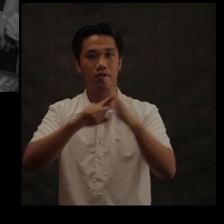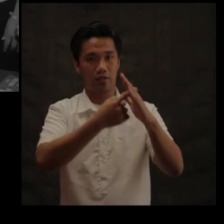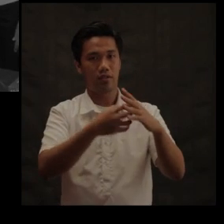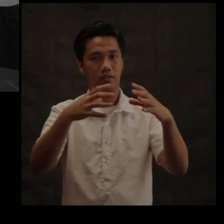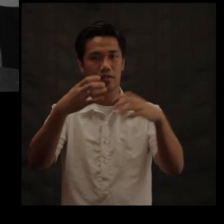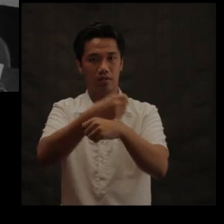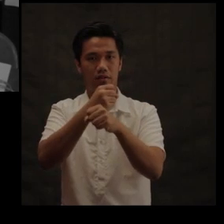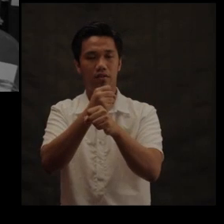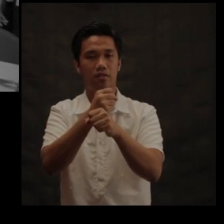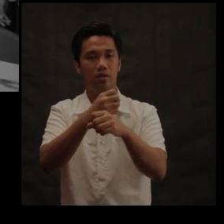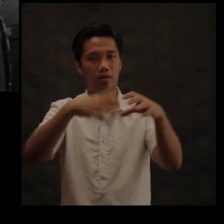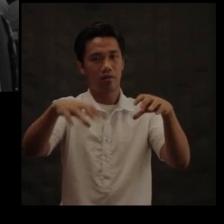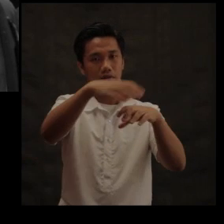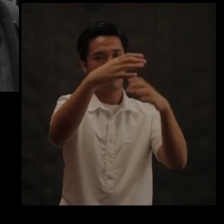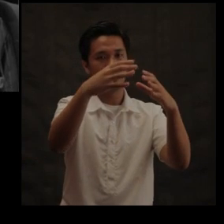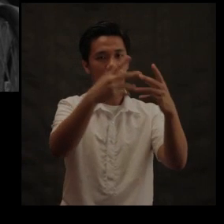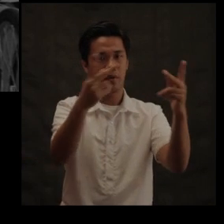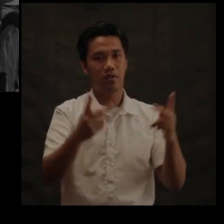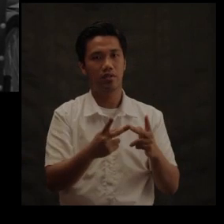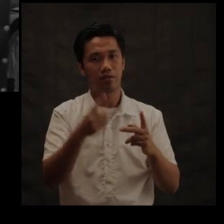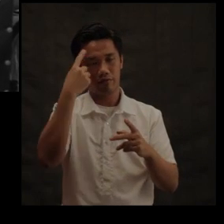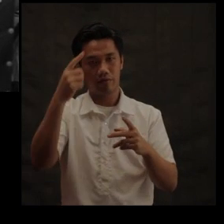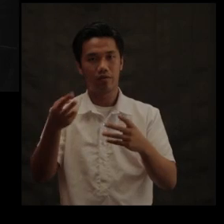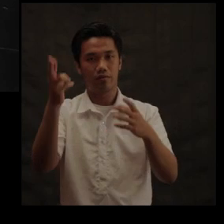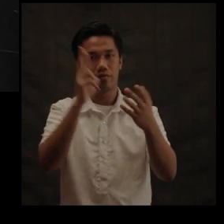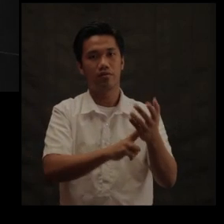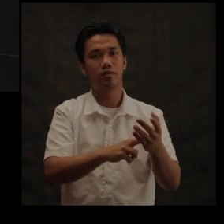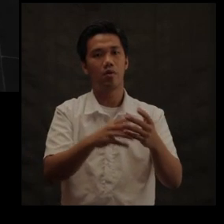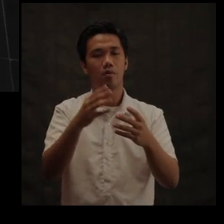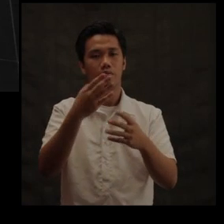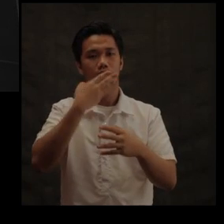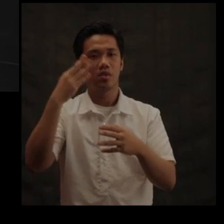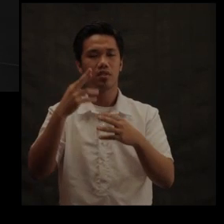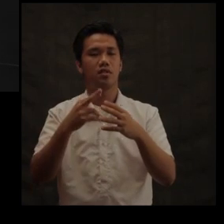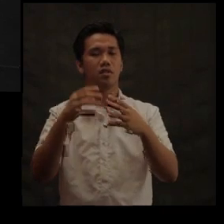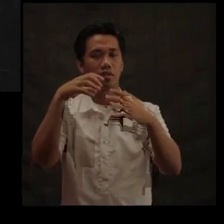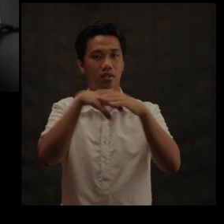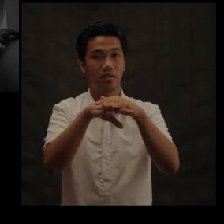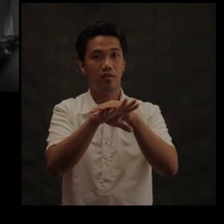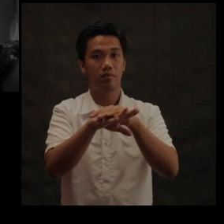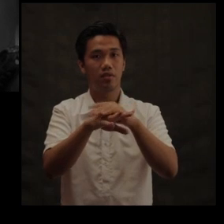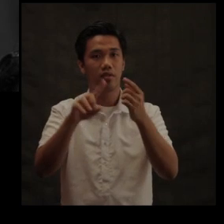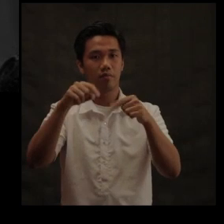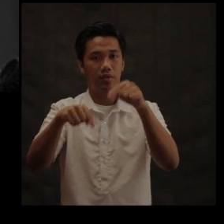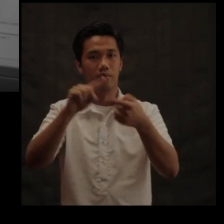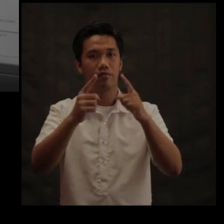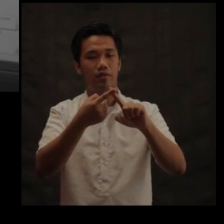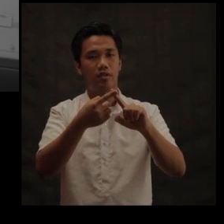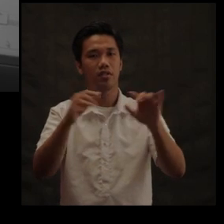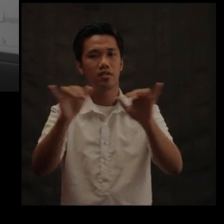PWD leaders initiated the creation of satellite voter registration sites in locations with the best accessibility and